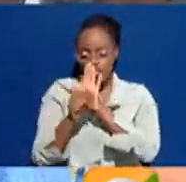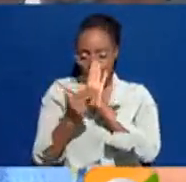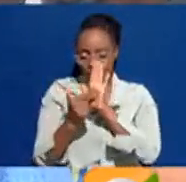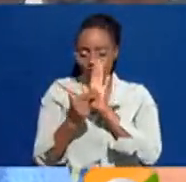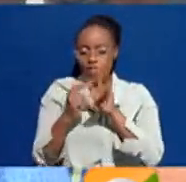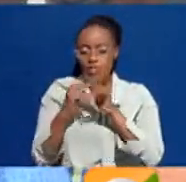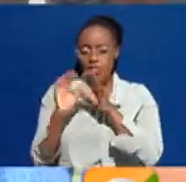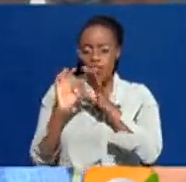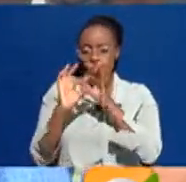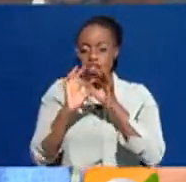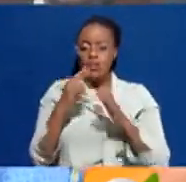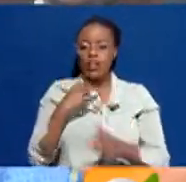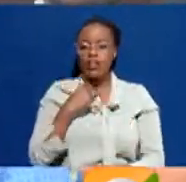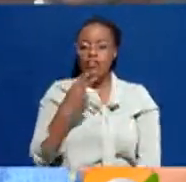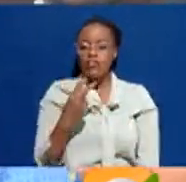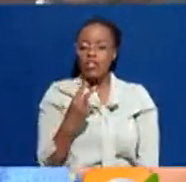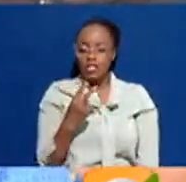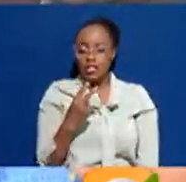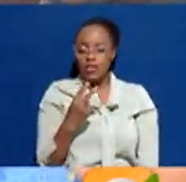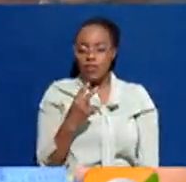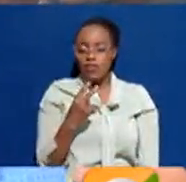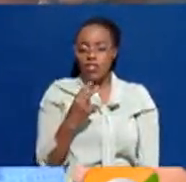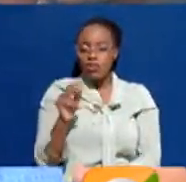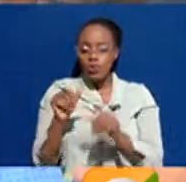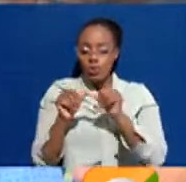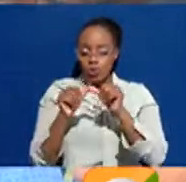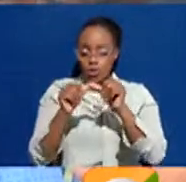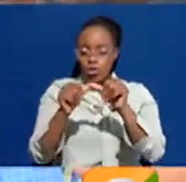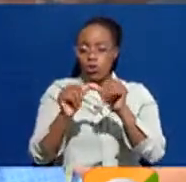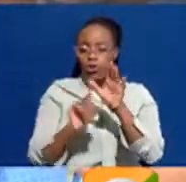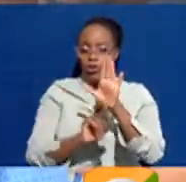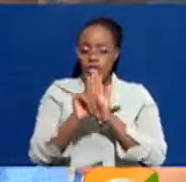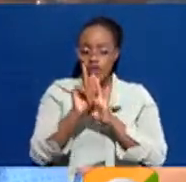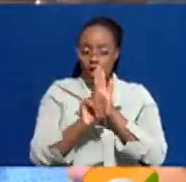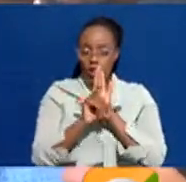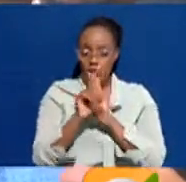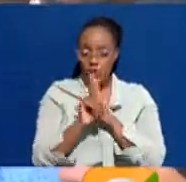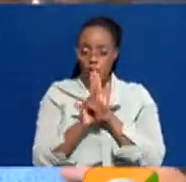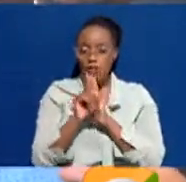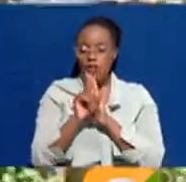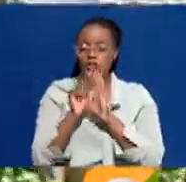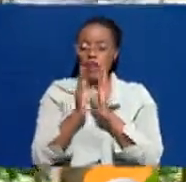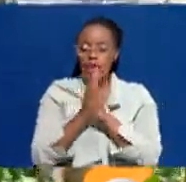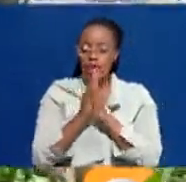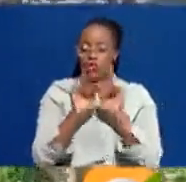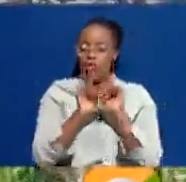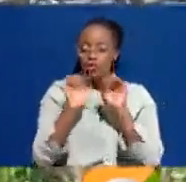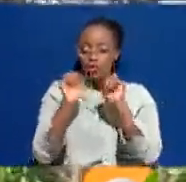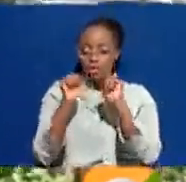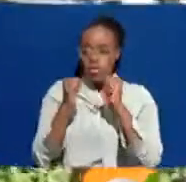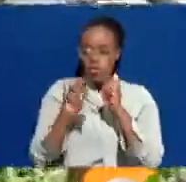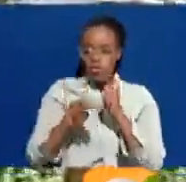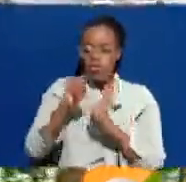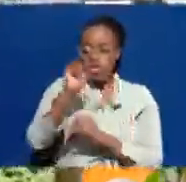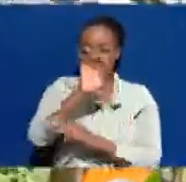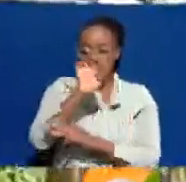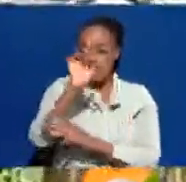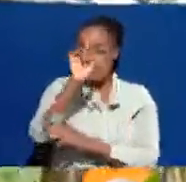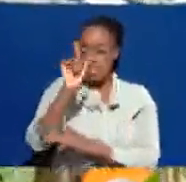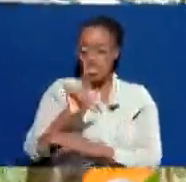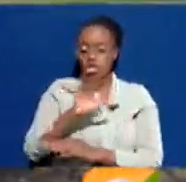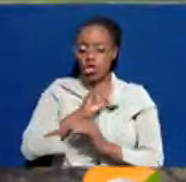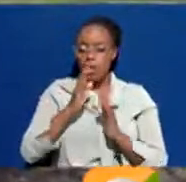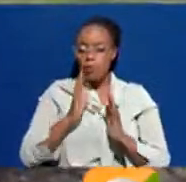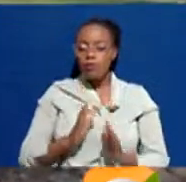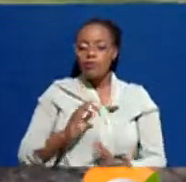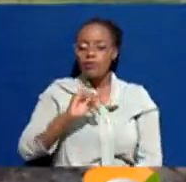and united voice for the continued development and safety. Northeastern Regional Commissioner